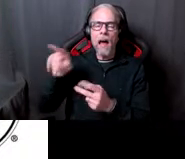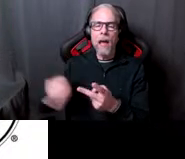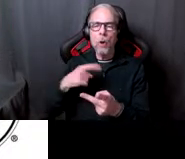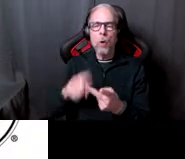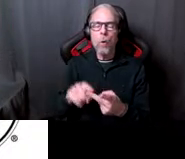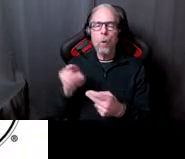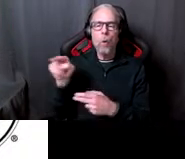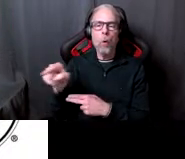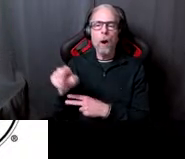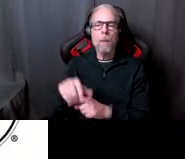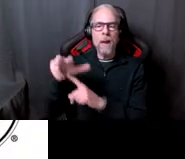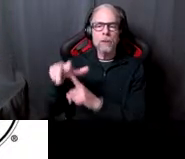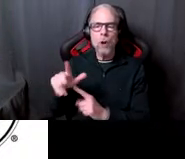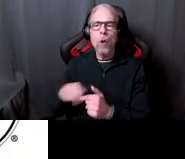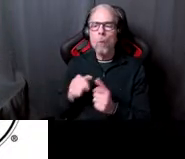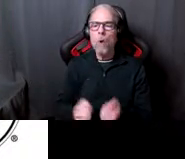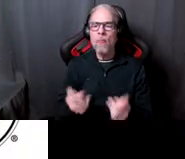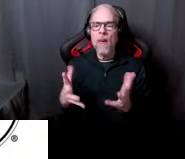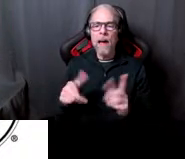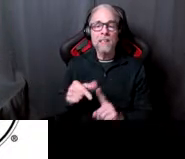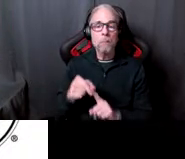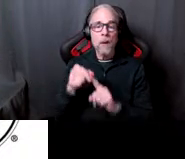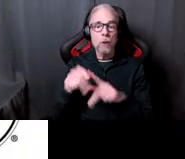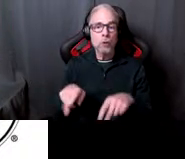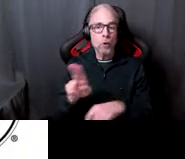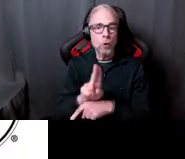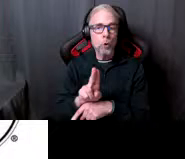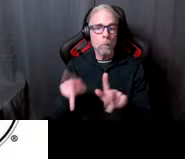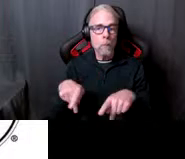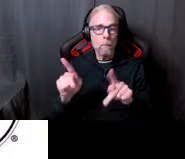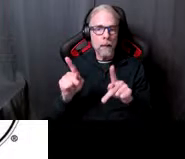activities without special use permit.